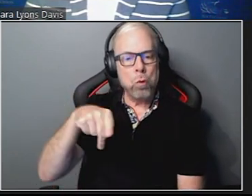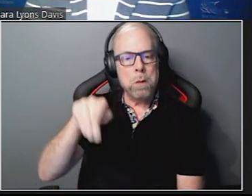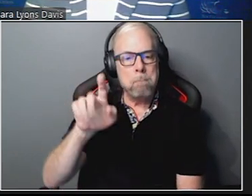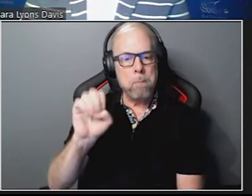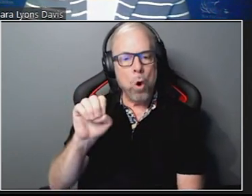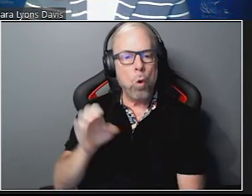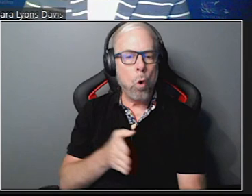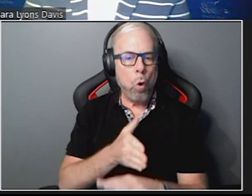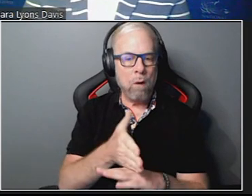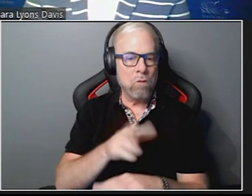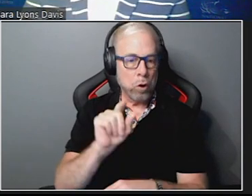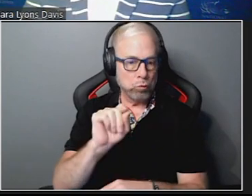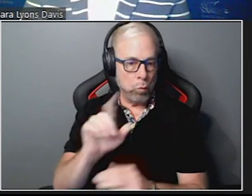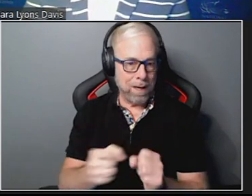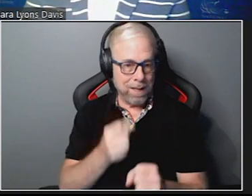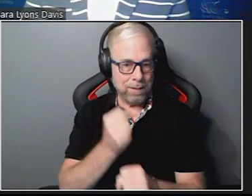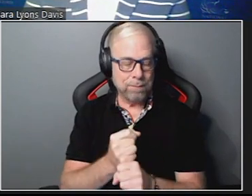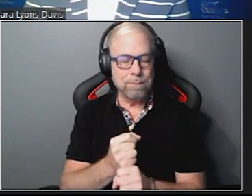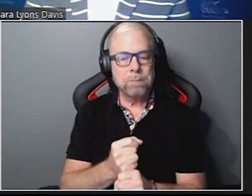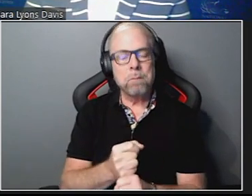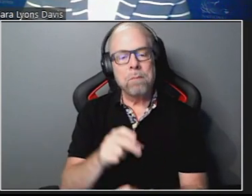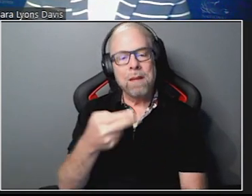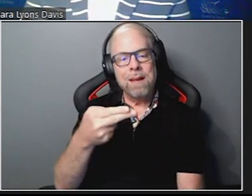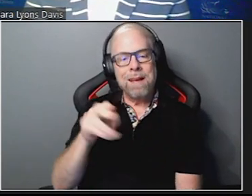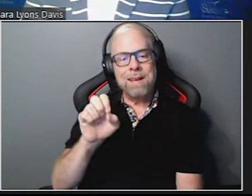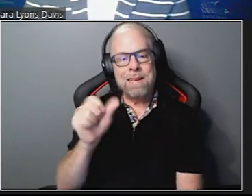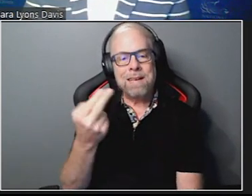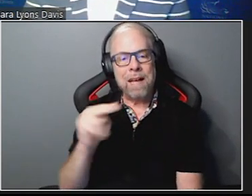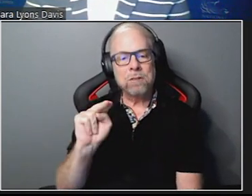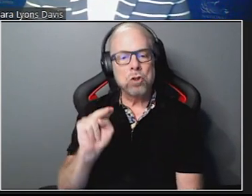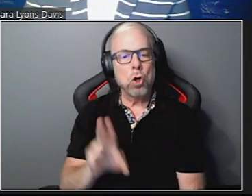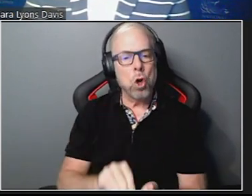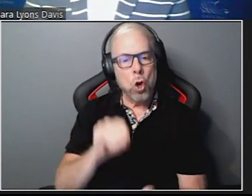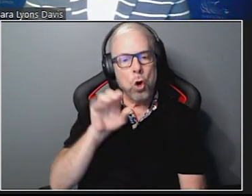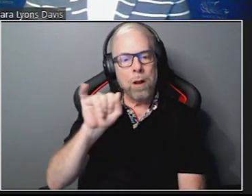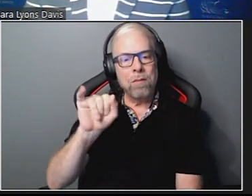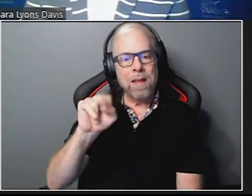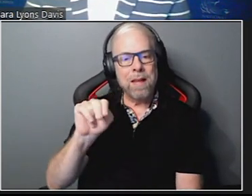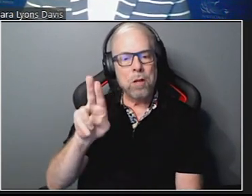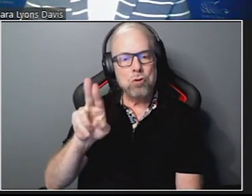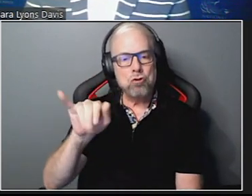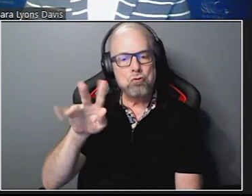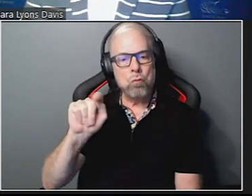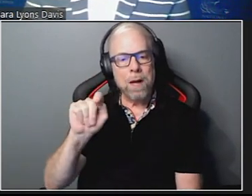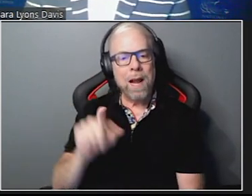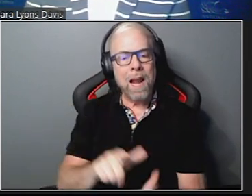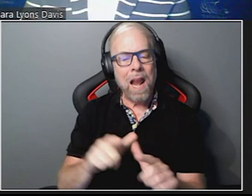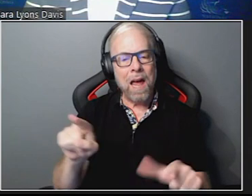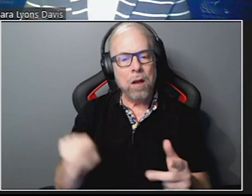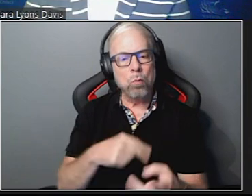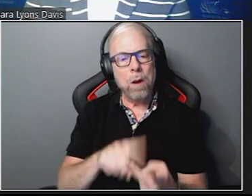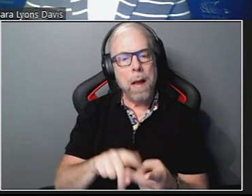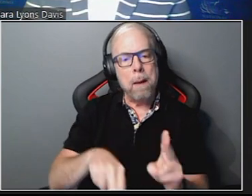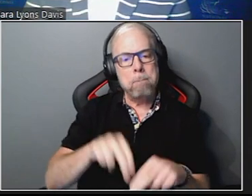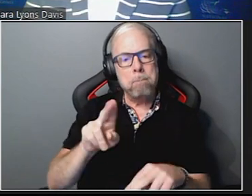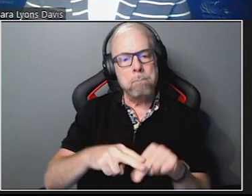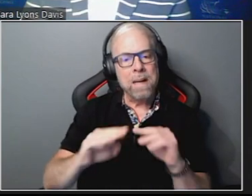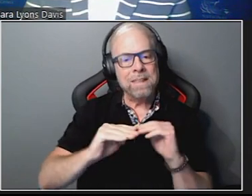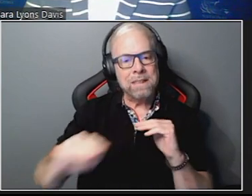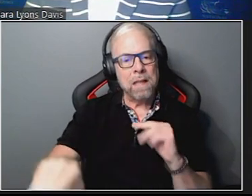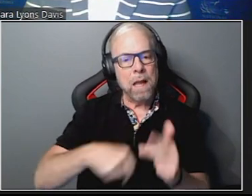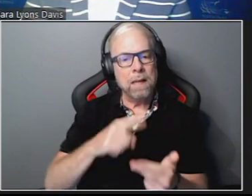span. Henson learned the Inuit language, built sleds, trained dog teams, and many other jobs